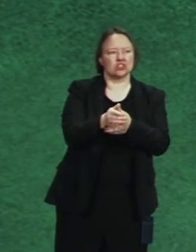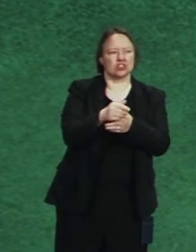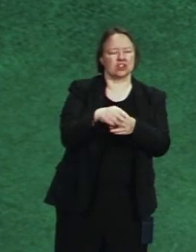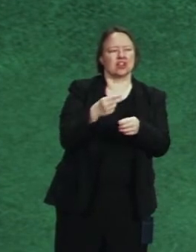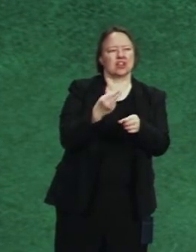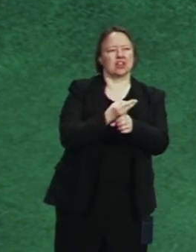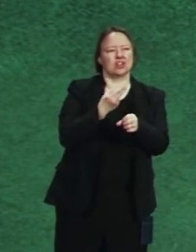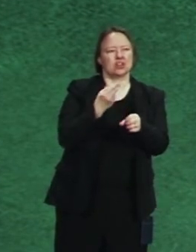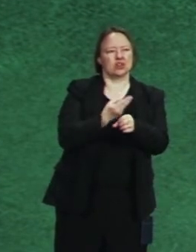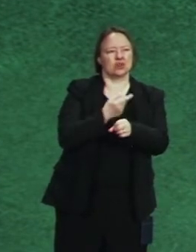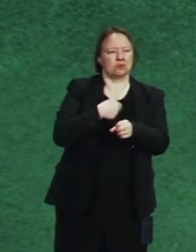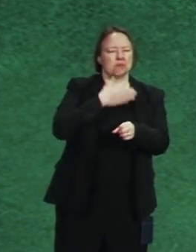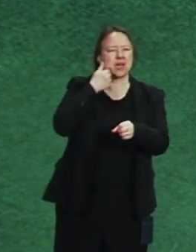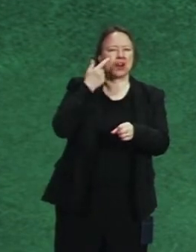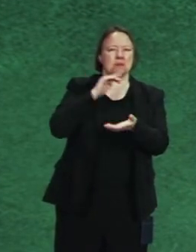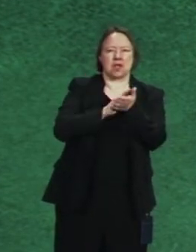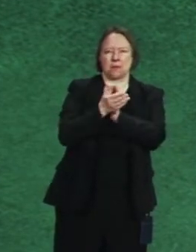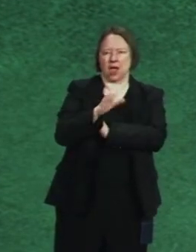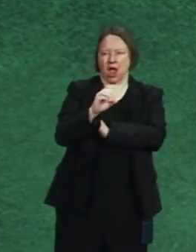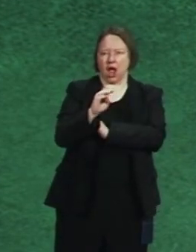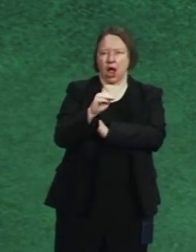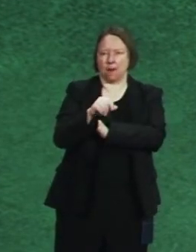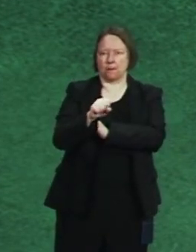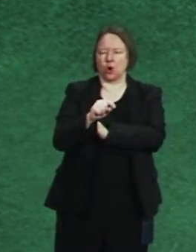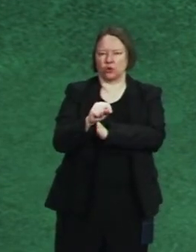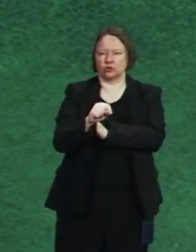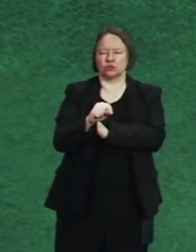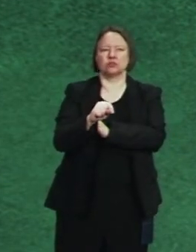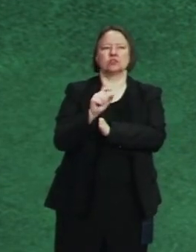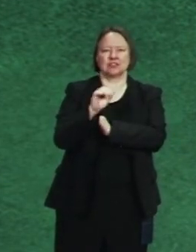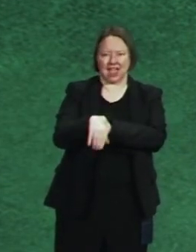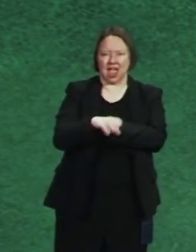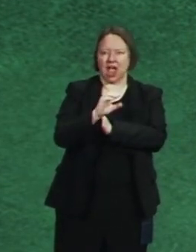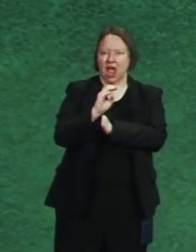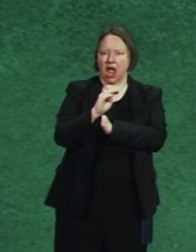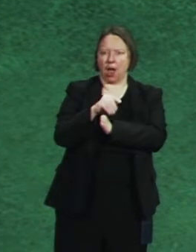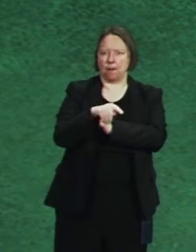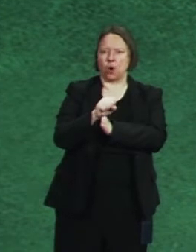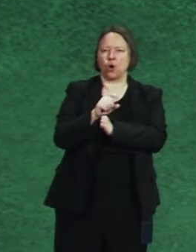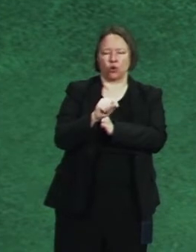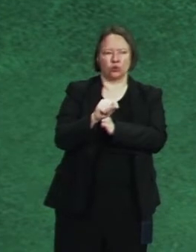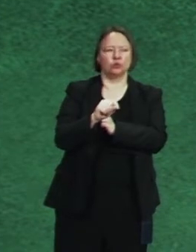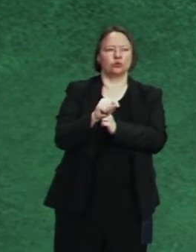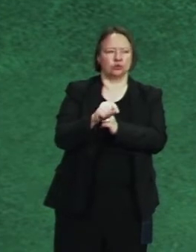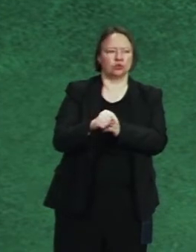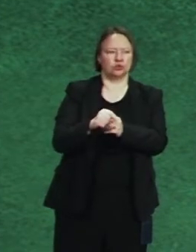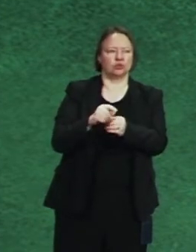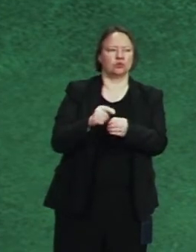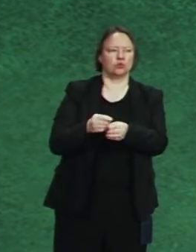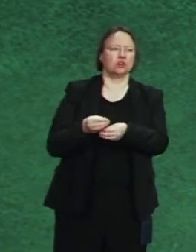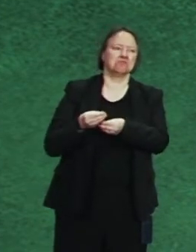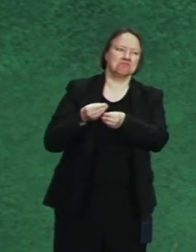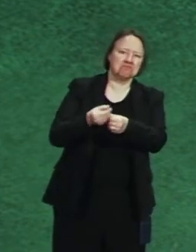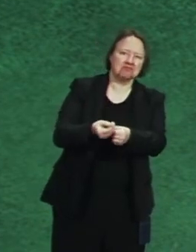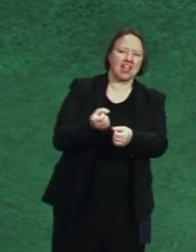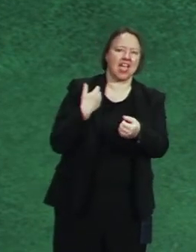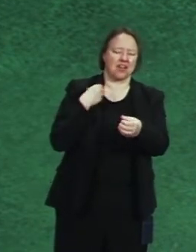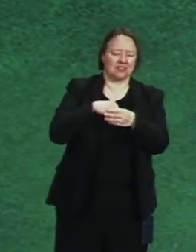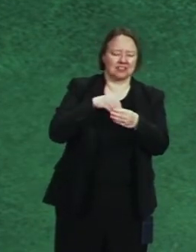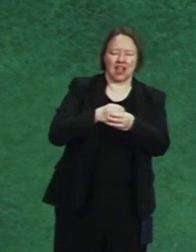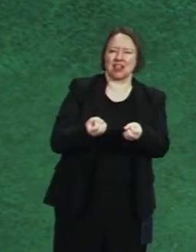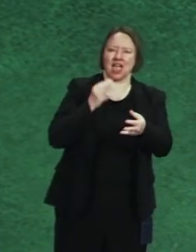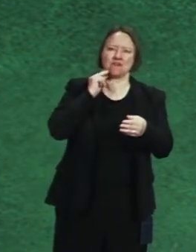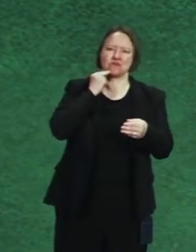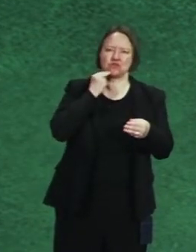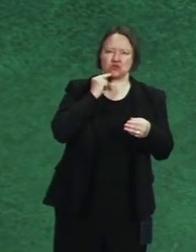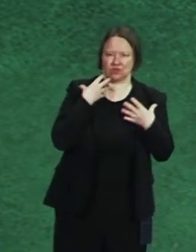will be converted into compost. Now we will go in for this compost and then convert into compost tea, a soluble nutrient, and add it to our